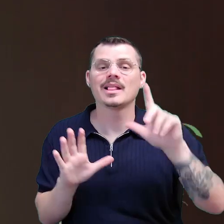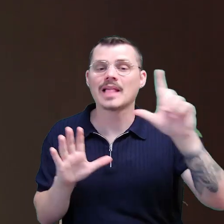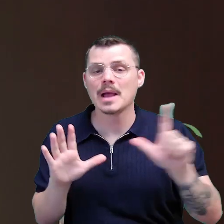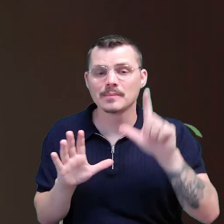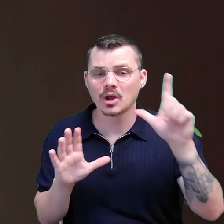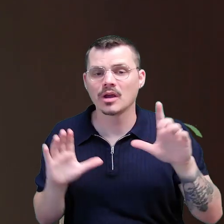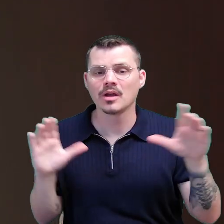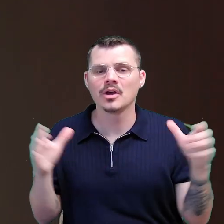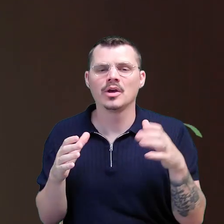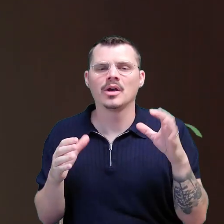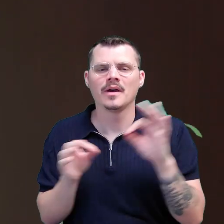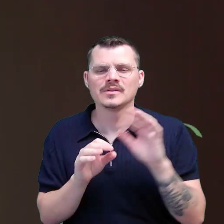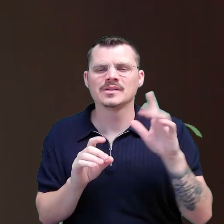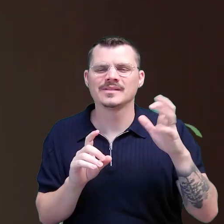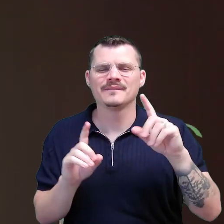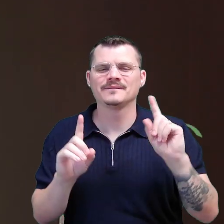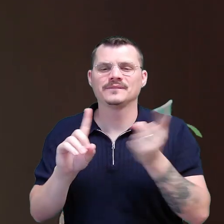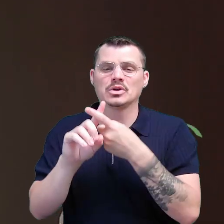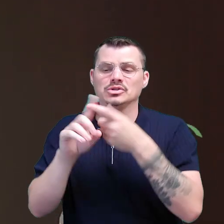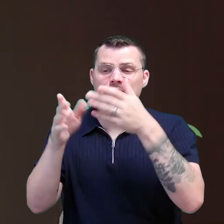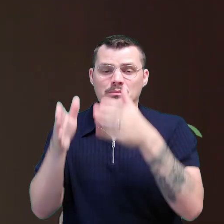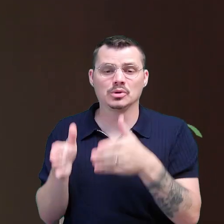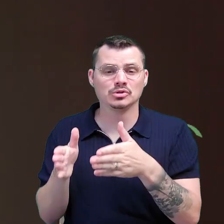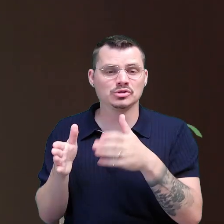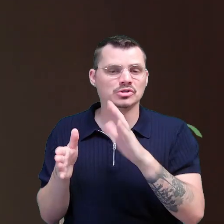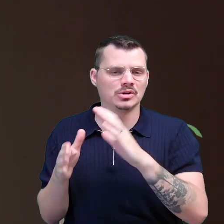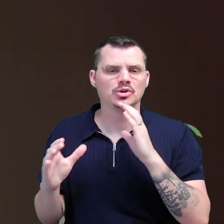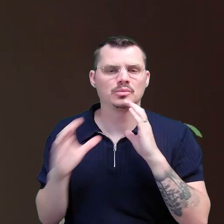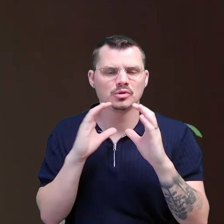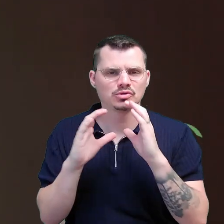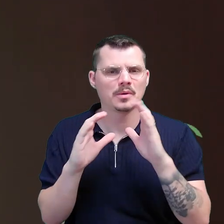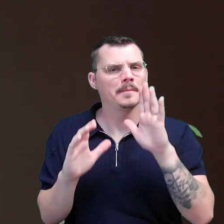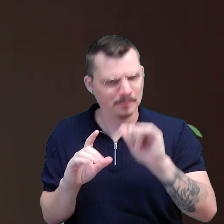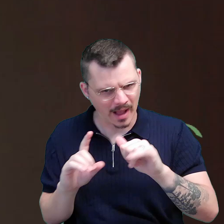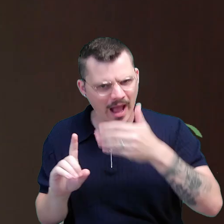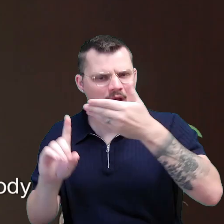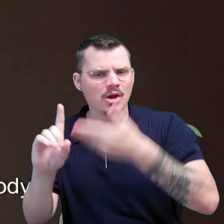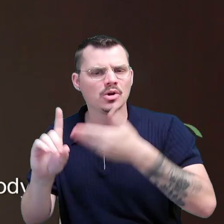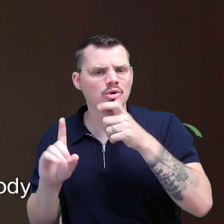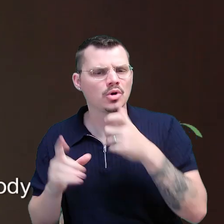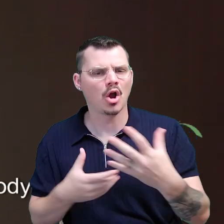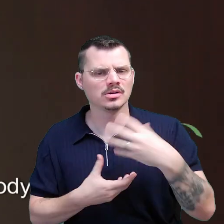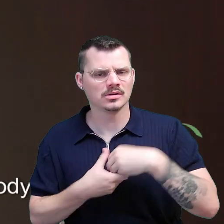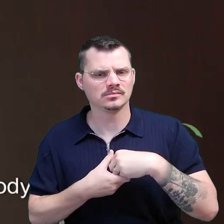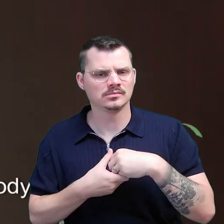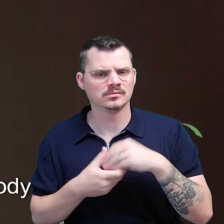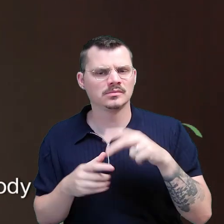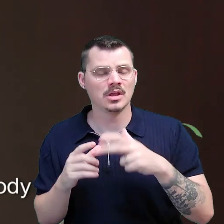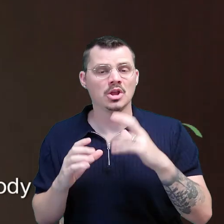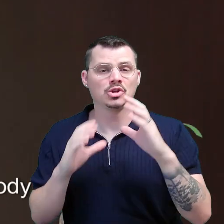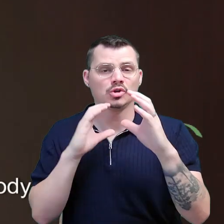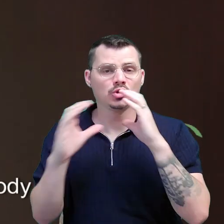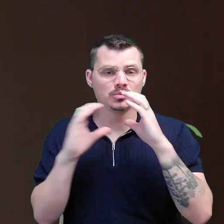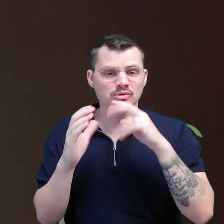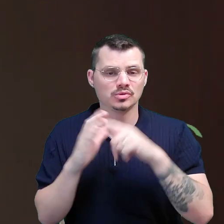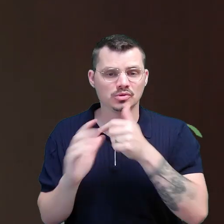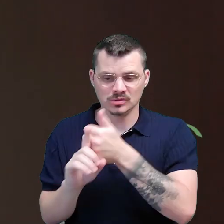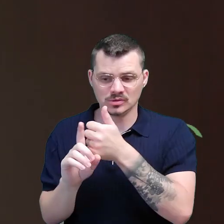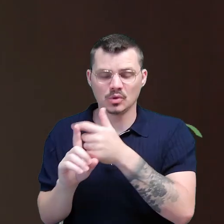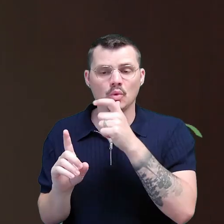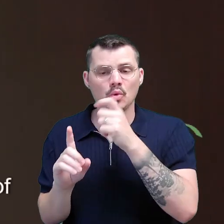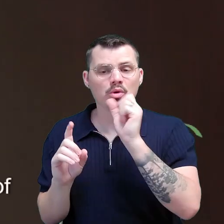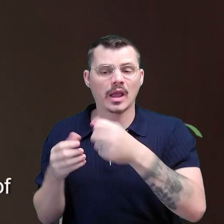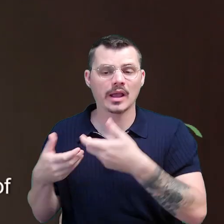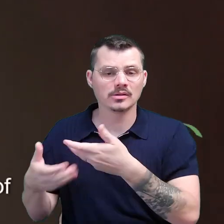of first-person communications by people with autism, either dictated communications to somebody who could